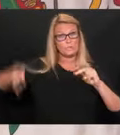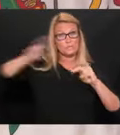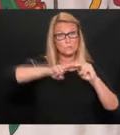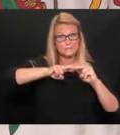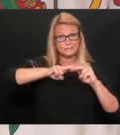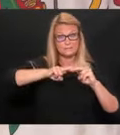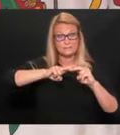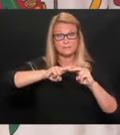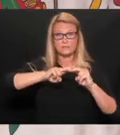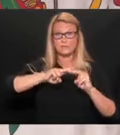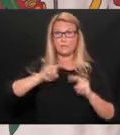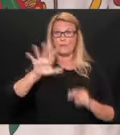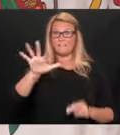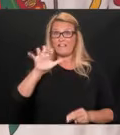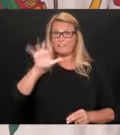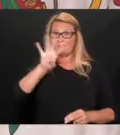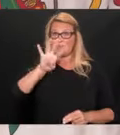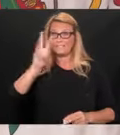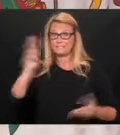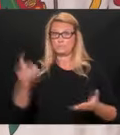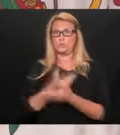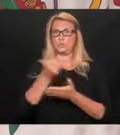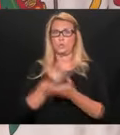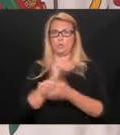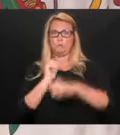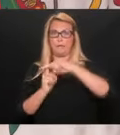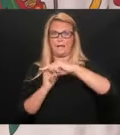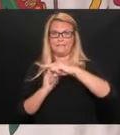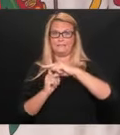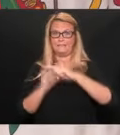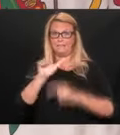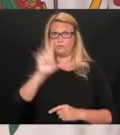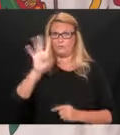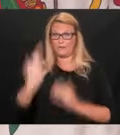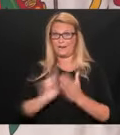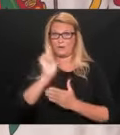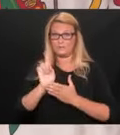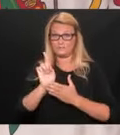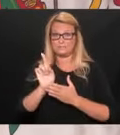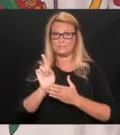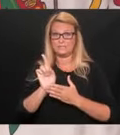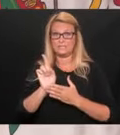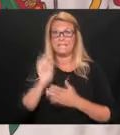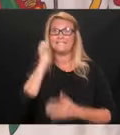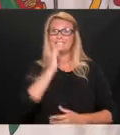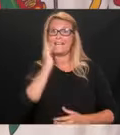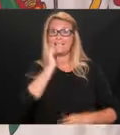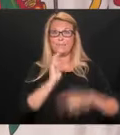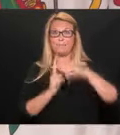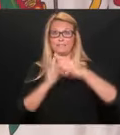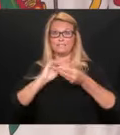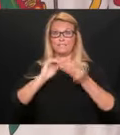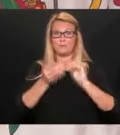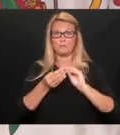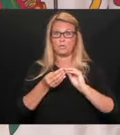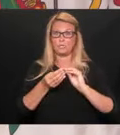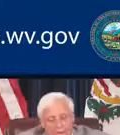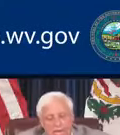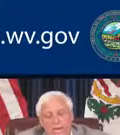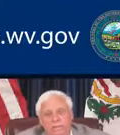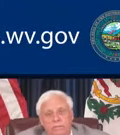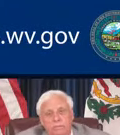We have 546 new positive cases in the last 24 hours. The daily positivity rate is still